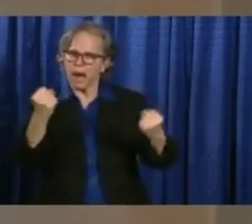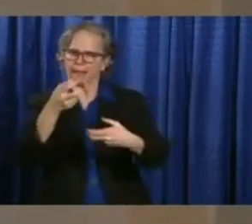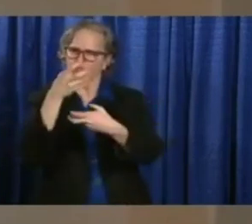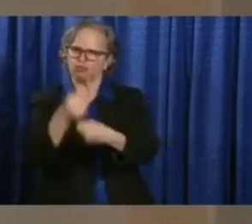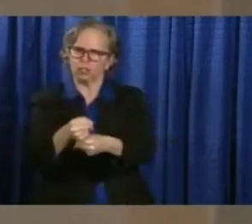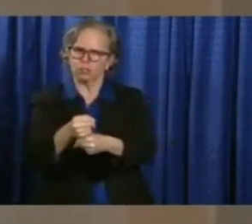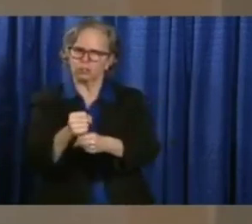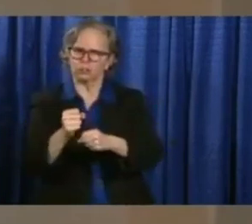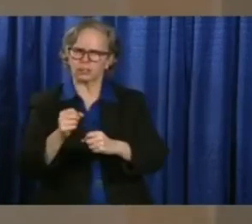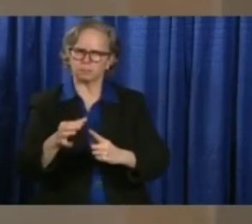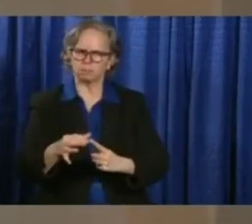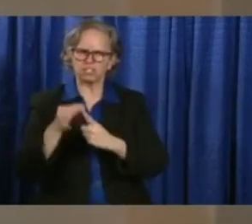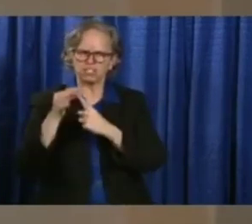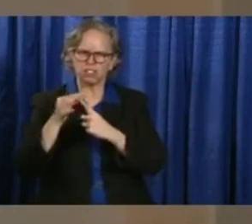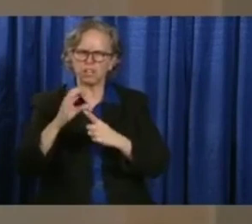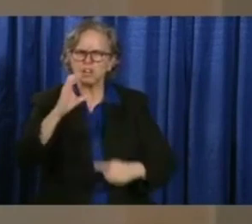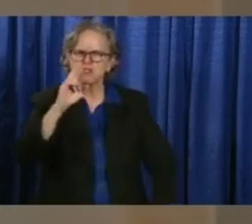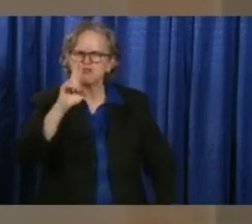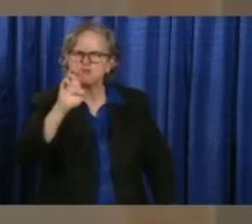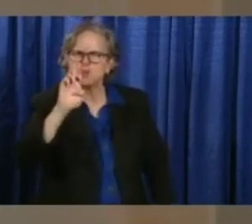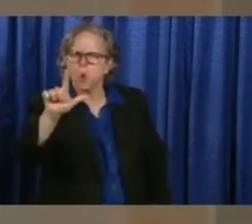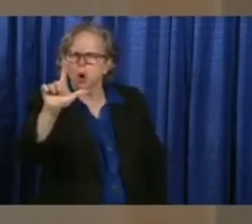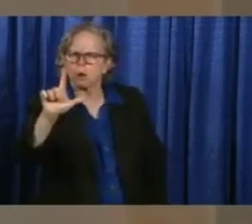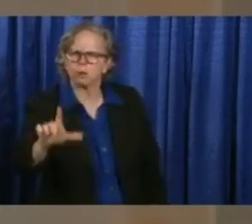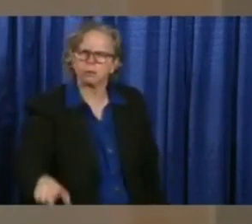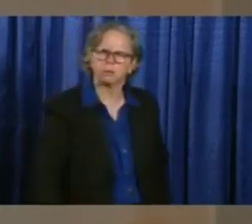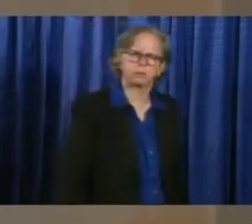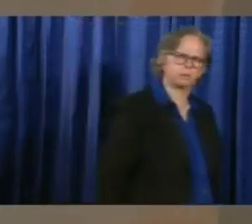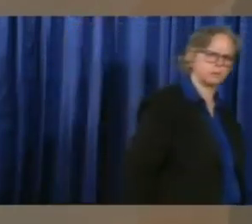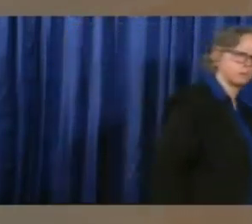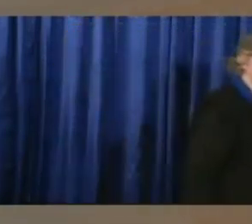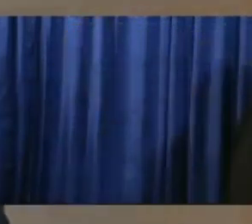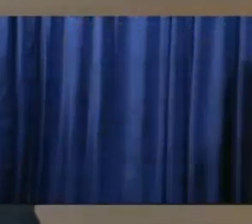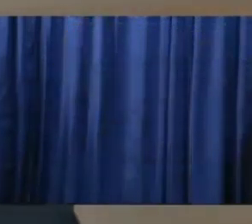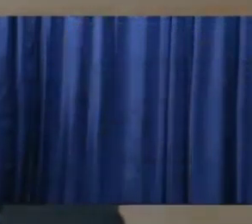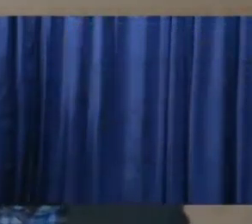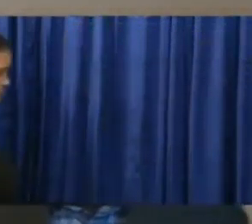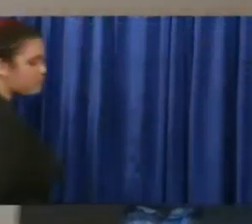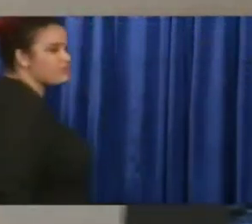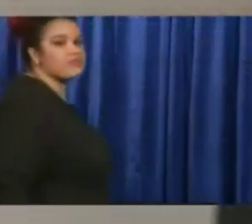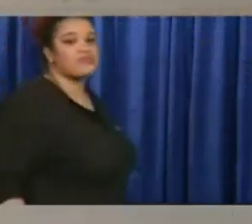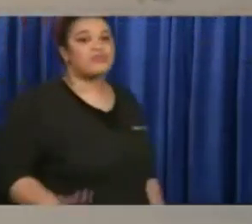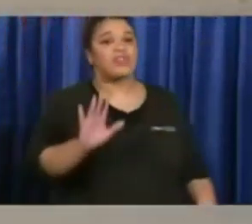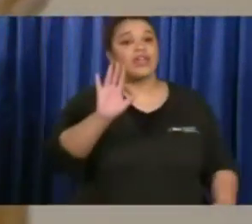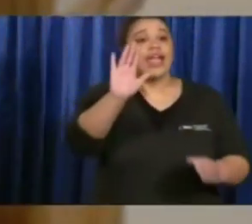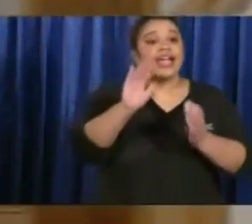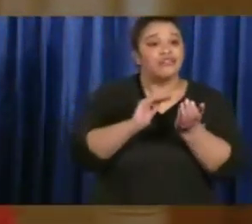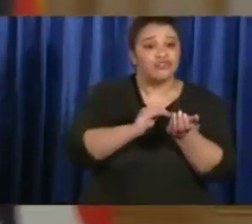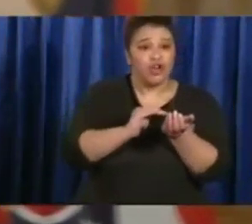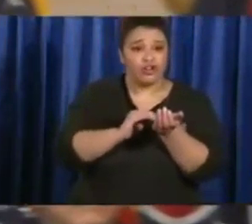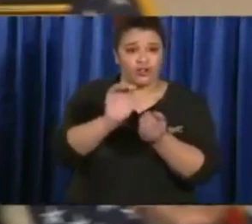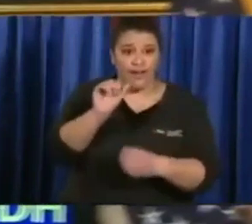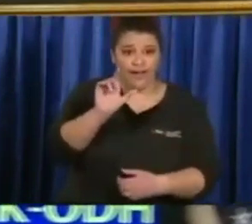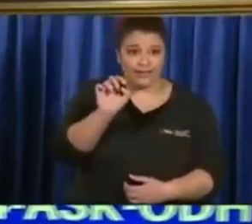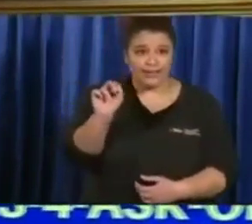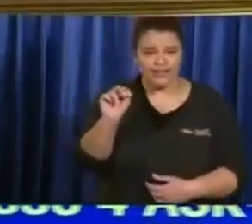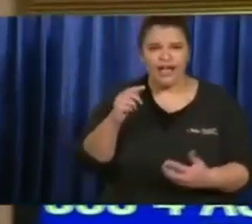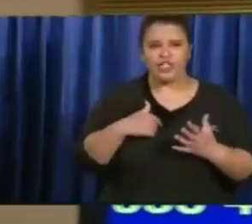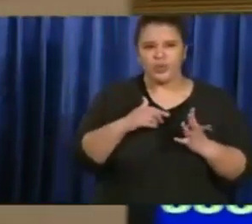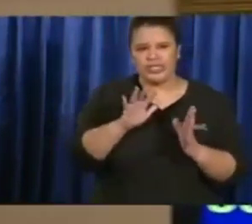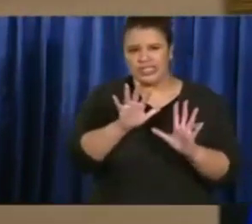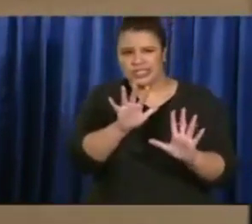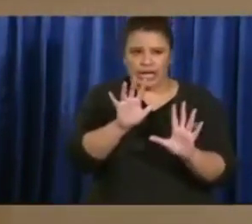thing to do. Thank you all three. And real quick, Dr. Acton, I want to be clear for people watching or listening. If